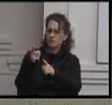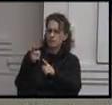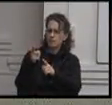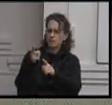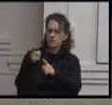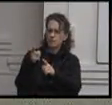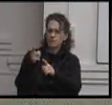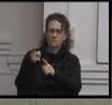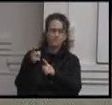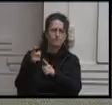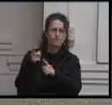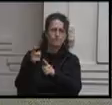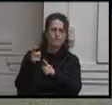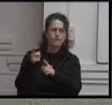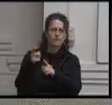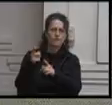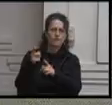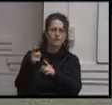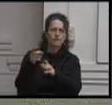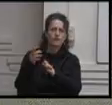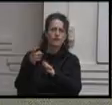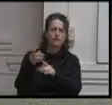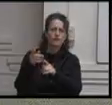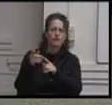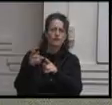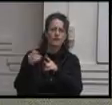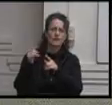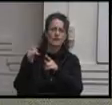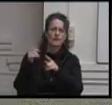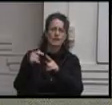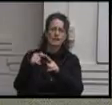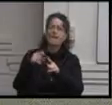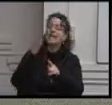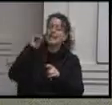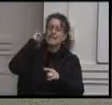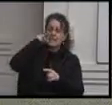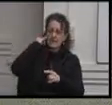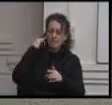in order the decision's made to lower a bond payment, and